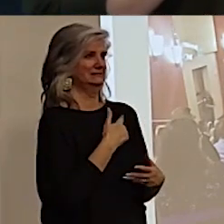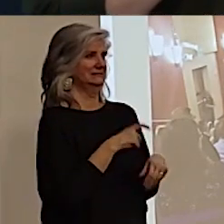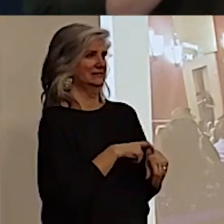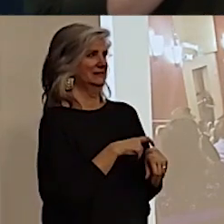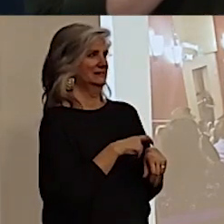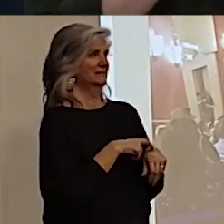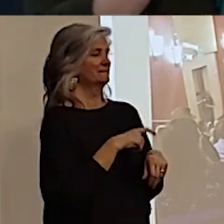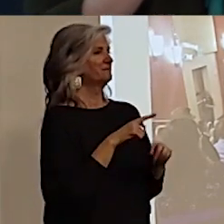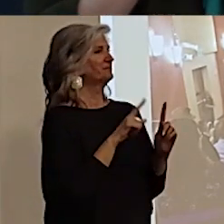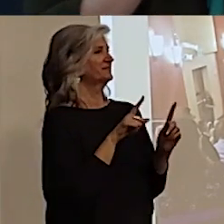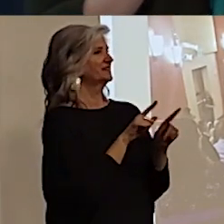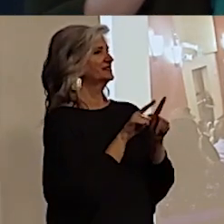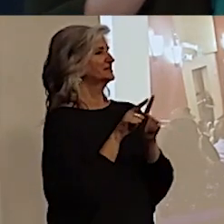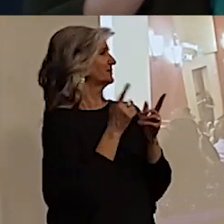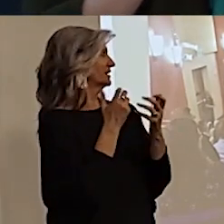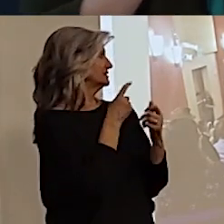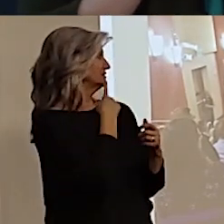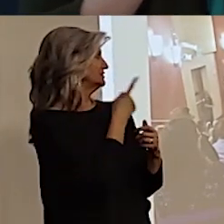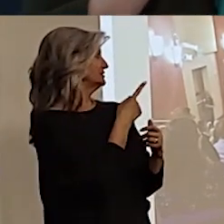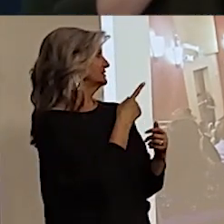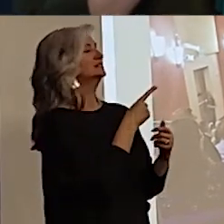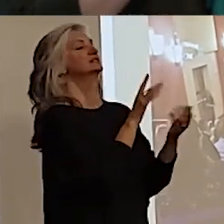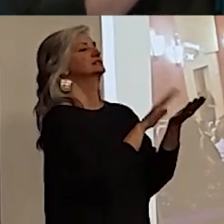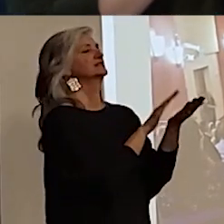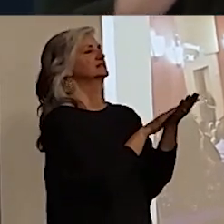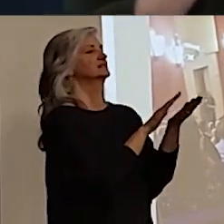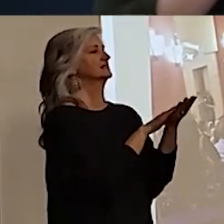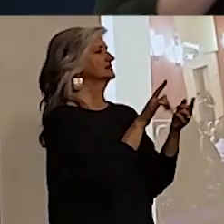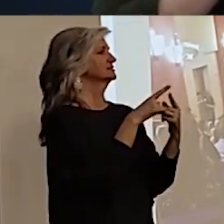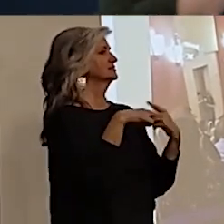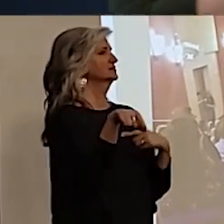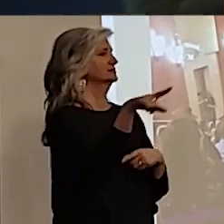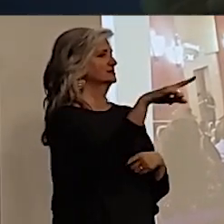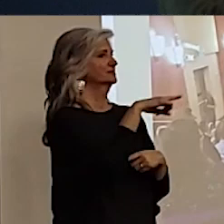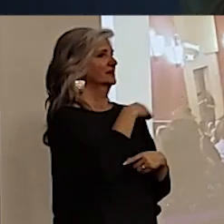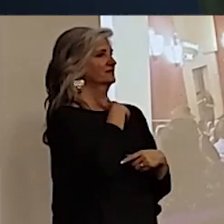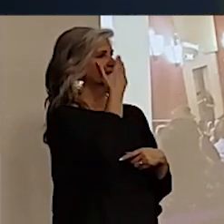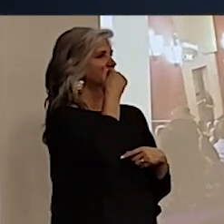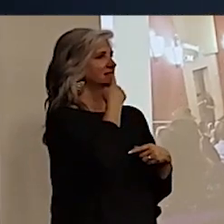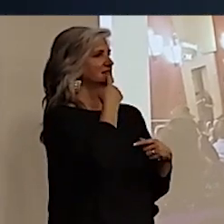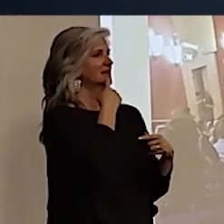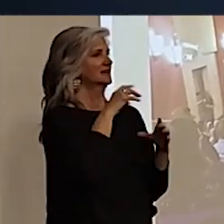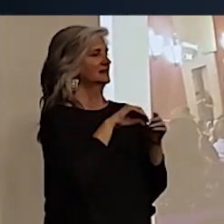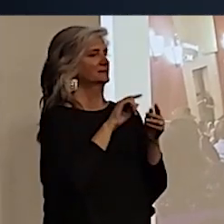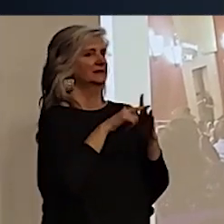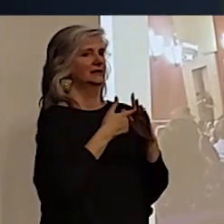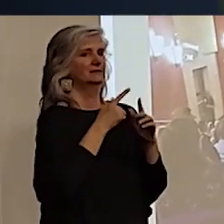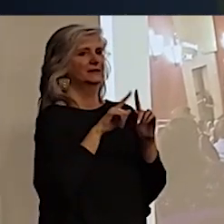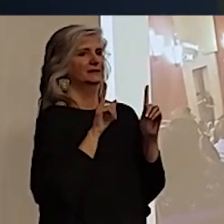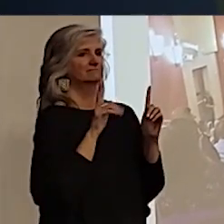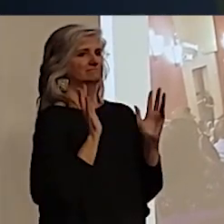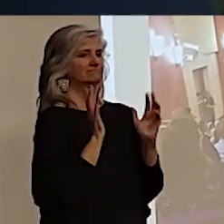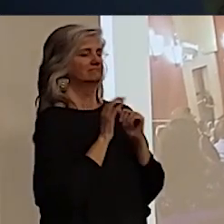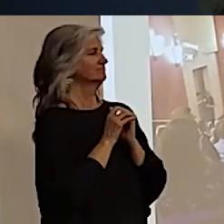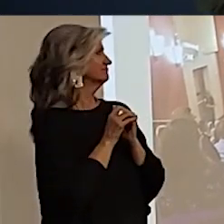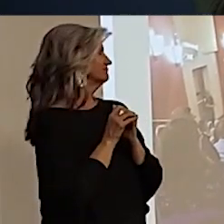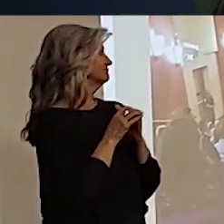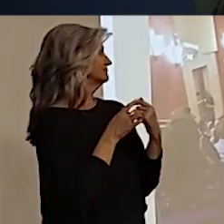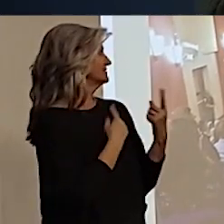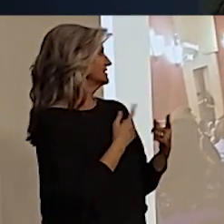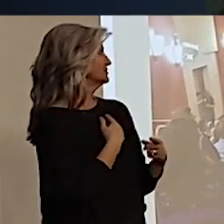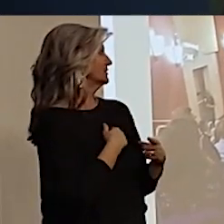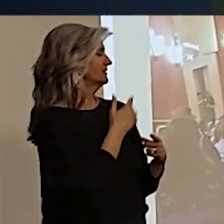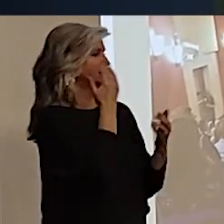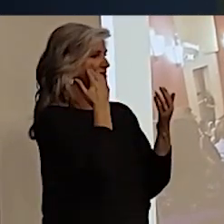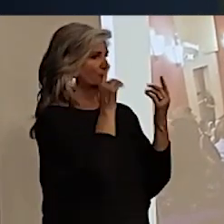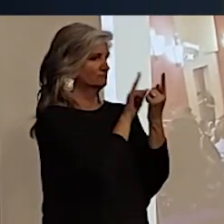But also wanted to give a shout out to you. I forgot to say this in the beginning, but since we've gotten to